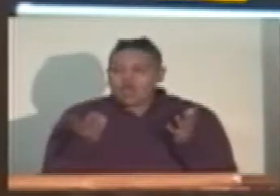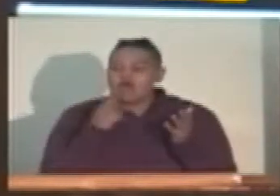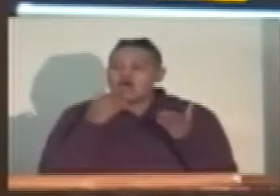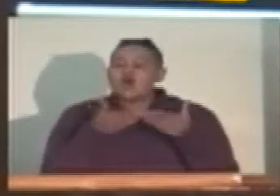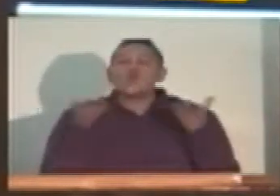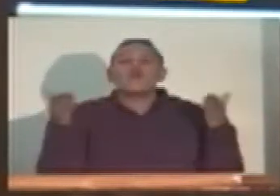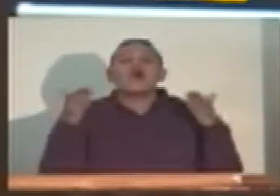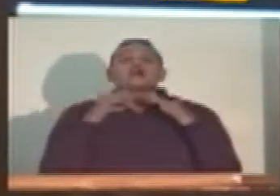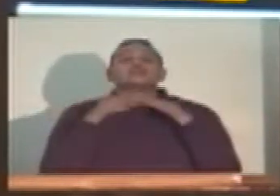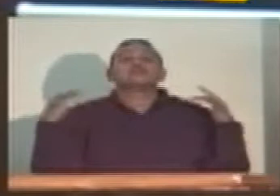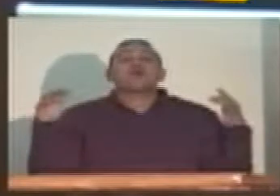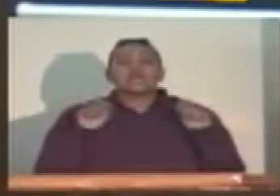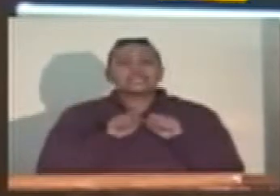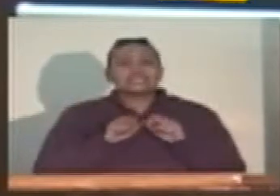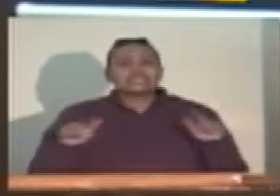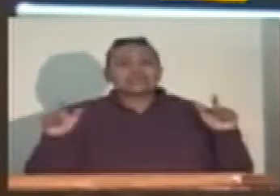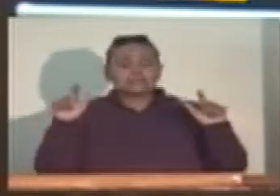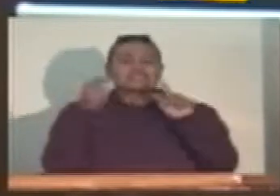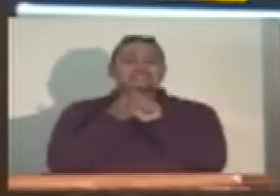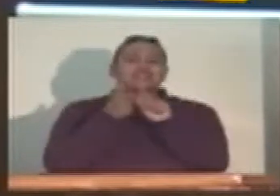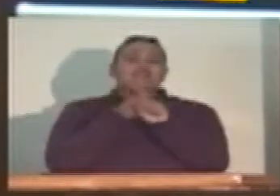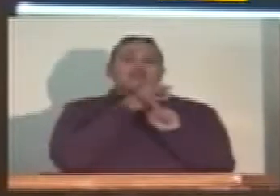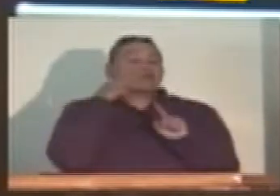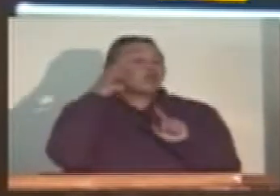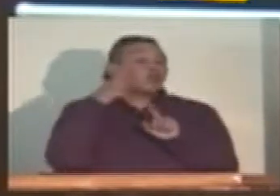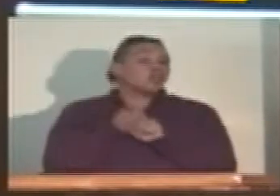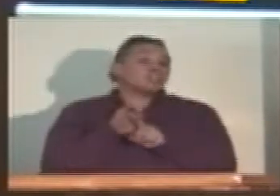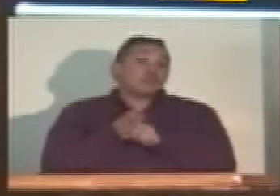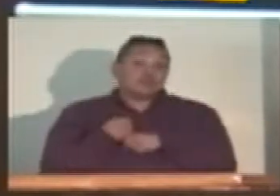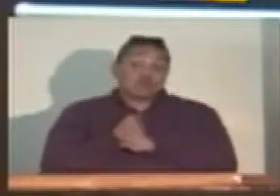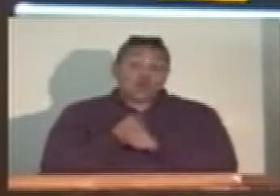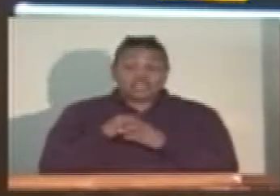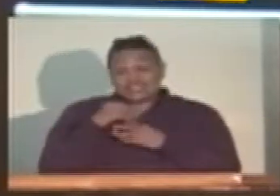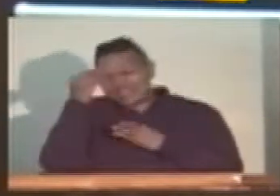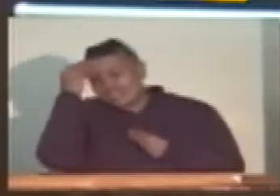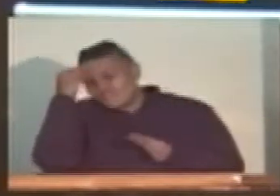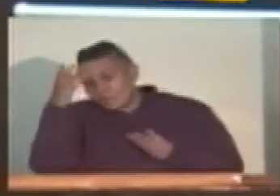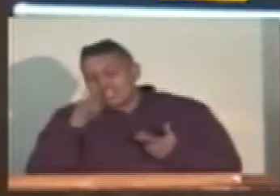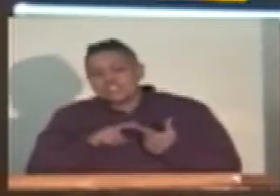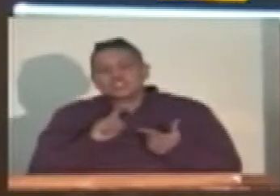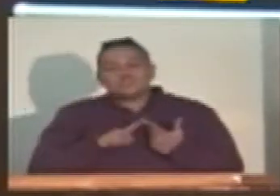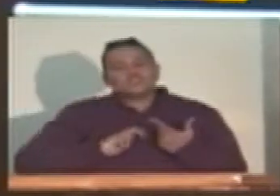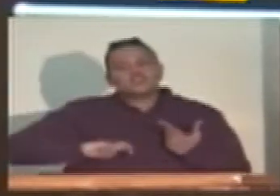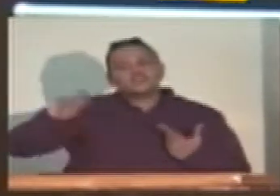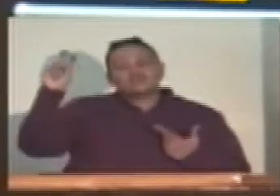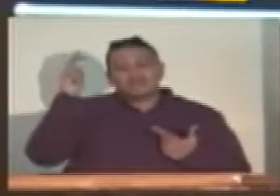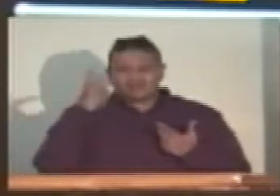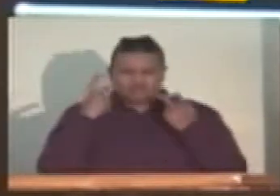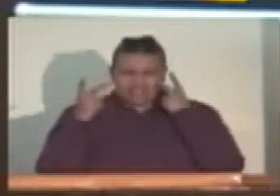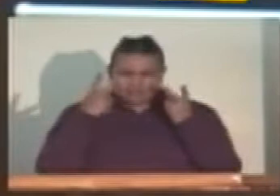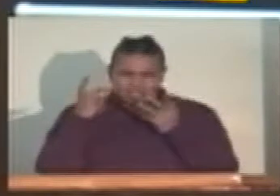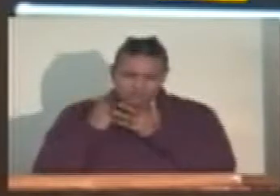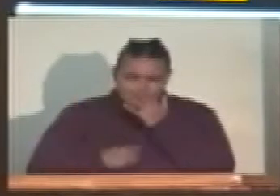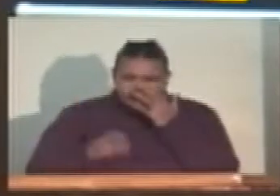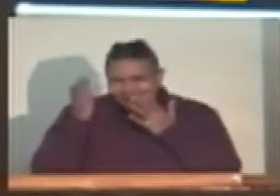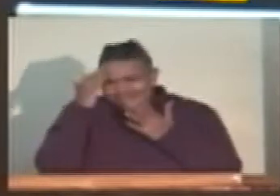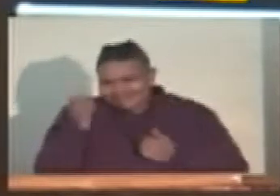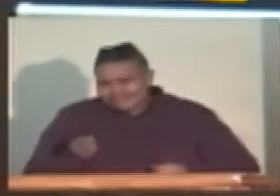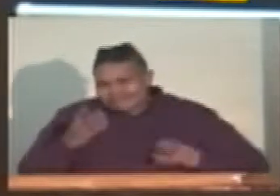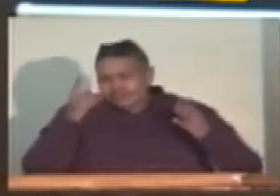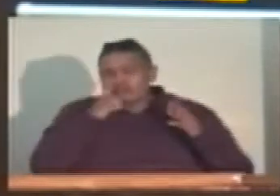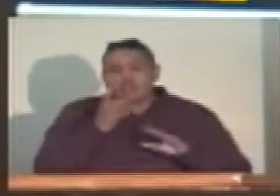widespread dissemination of agricultural products, information, transparent pricing,